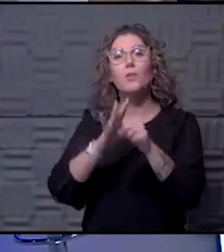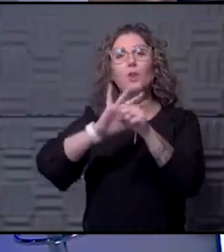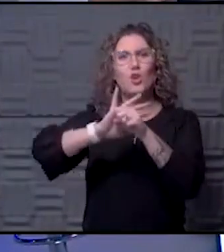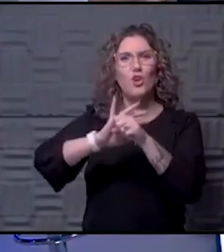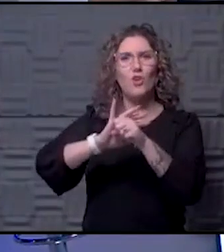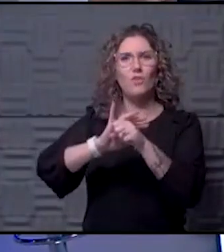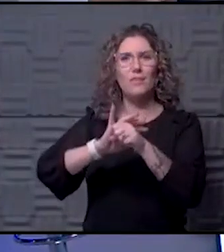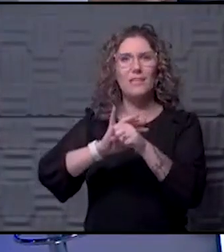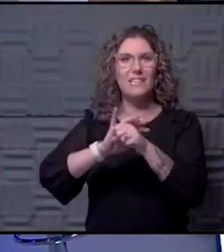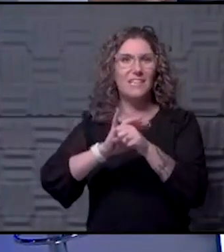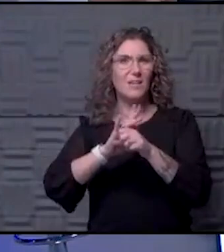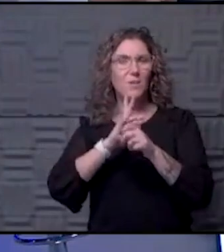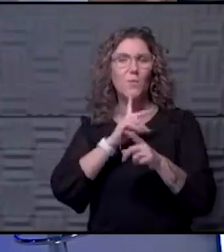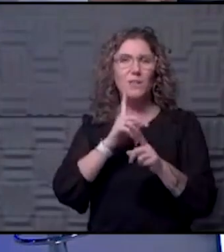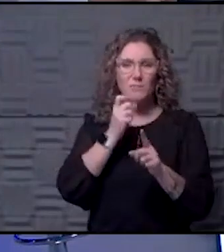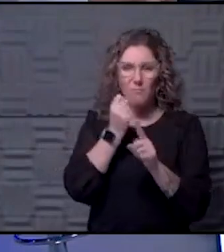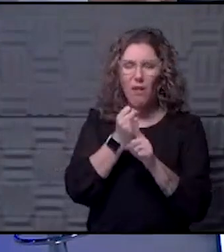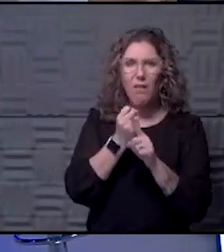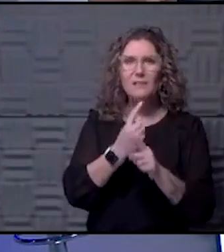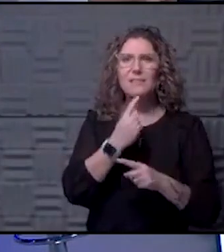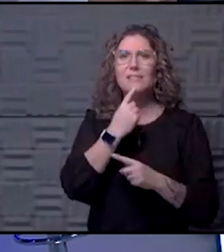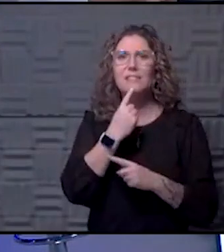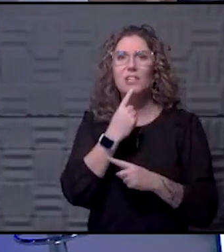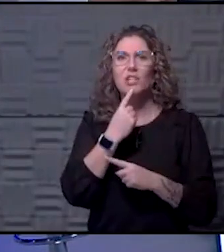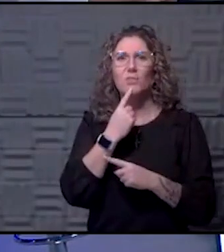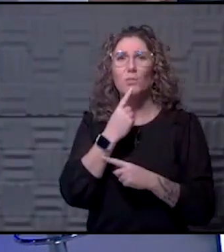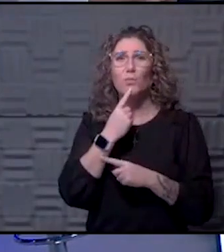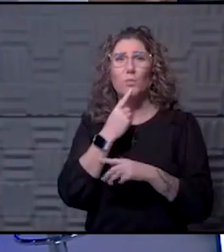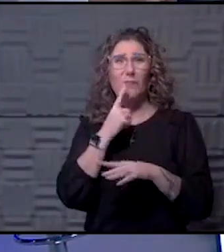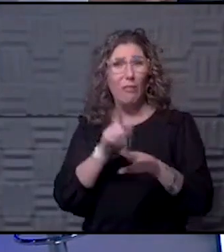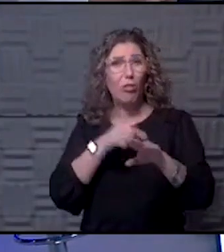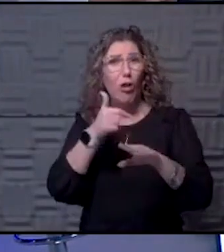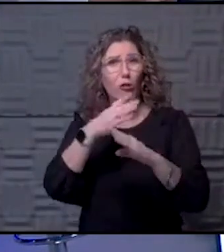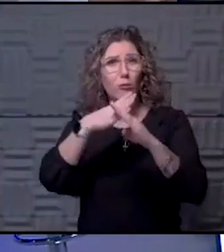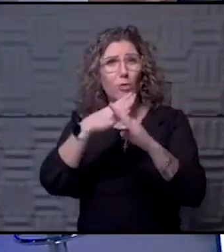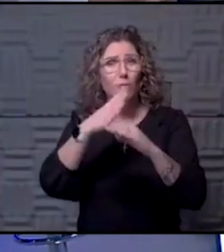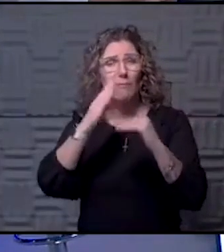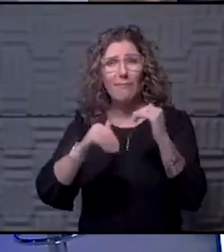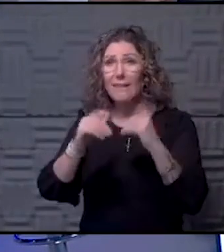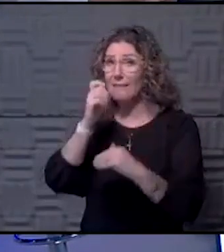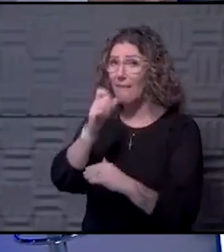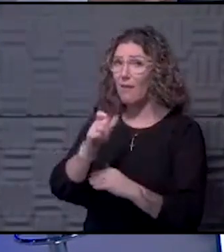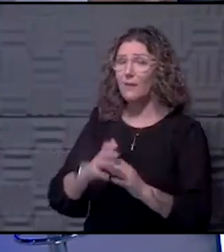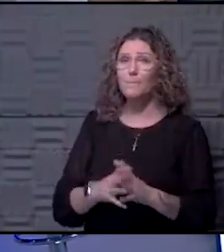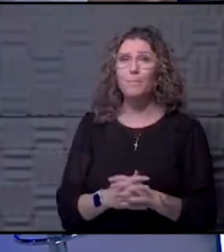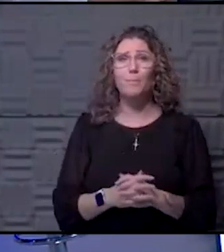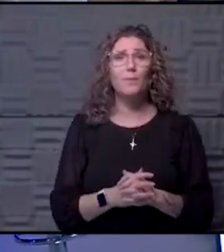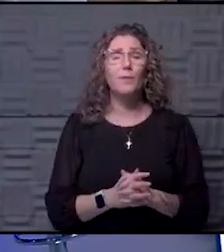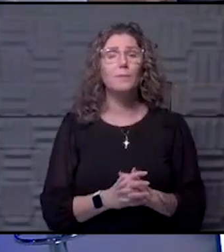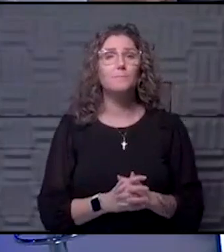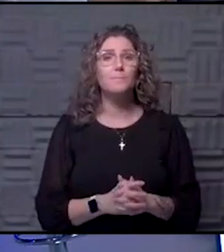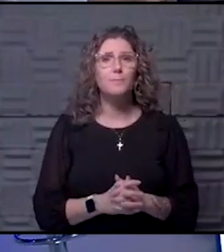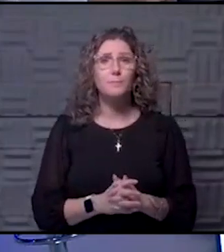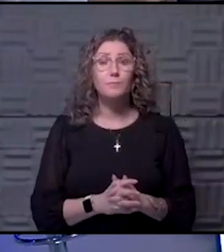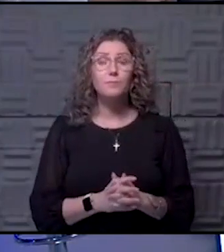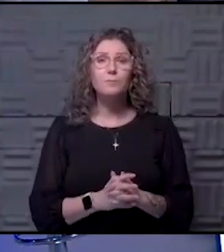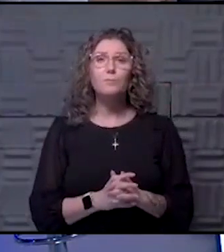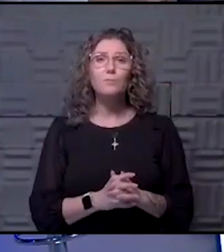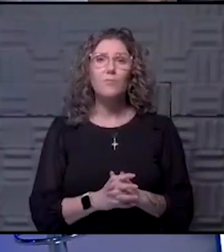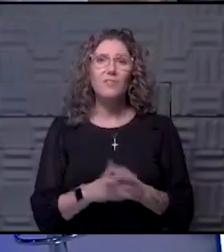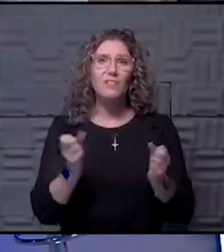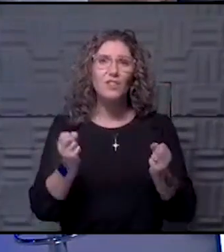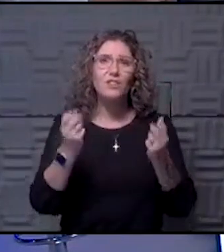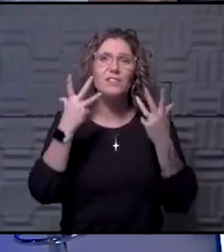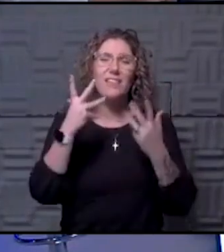have a longer immunity than if your infection was not acute? Mm-hmm. Yeah, I think there's